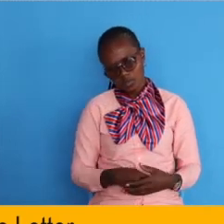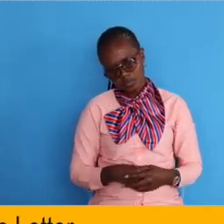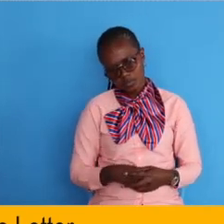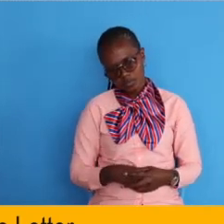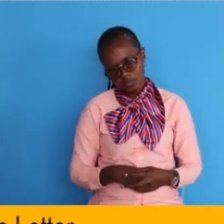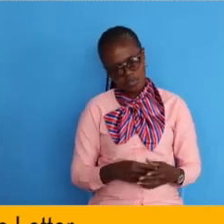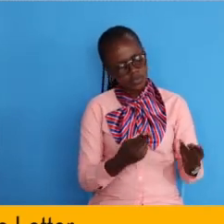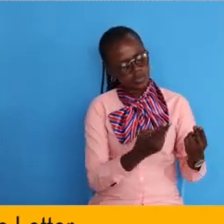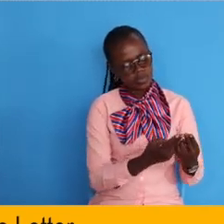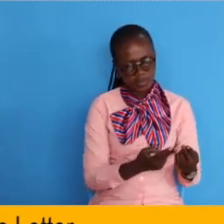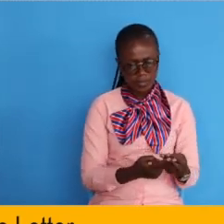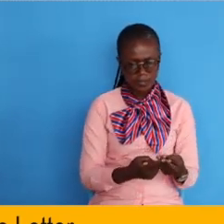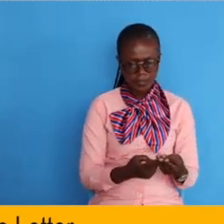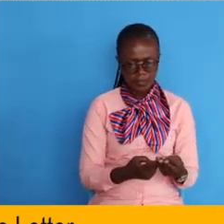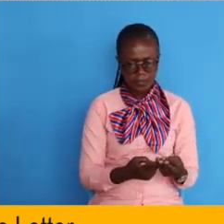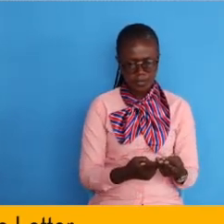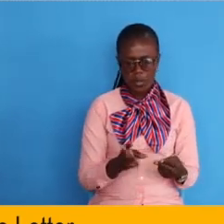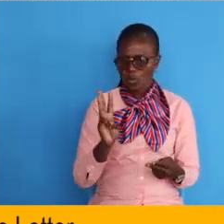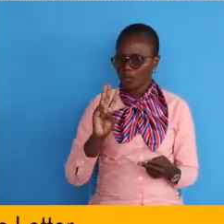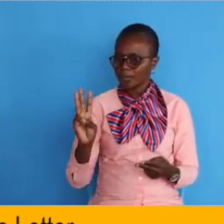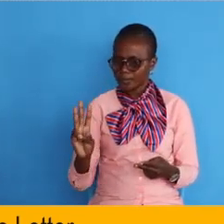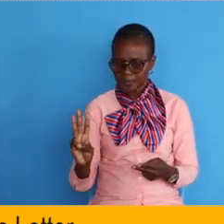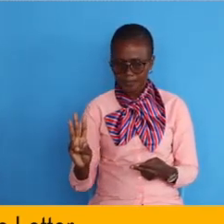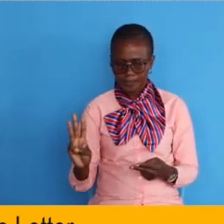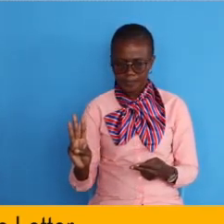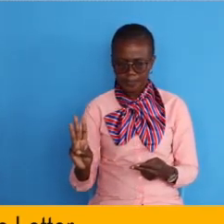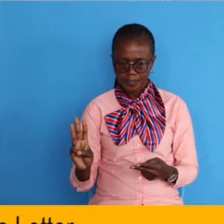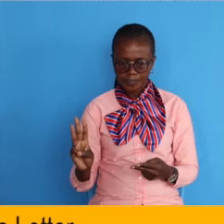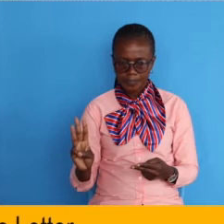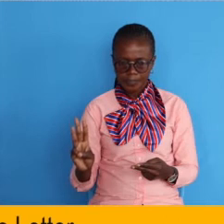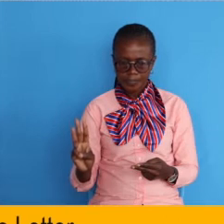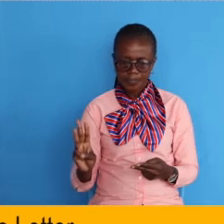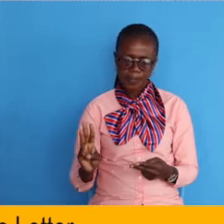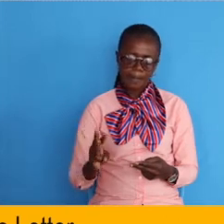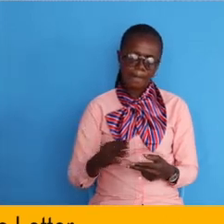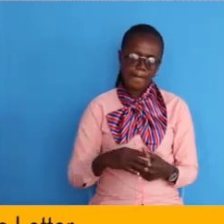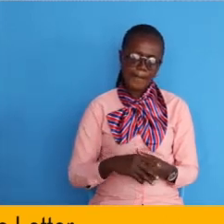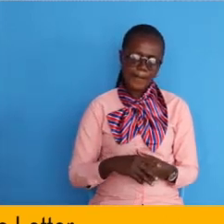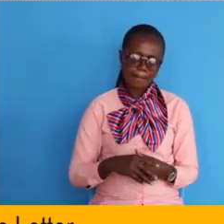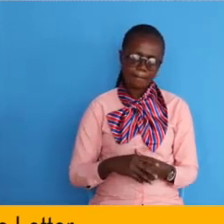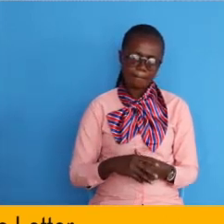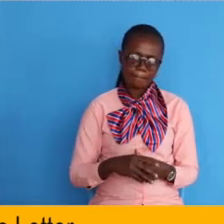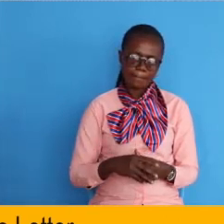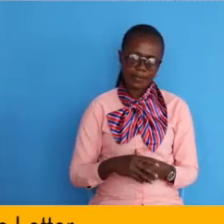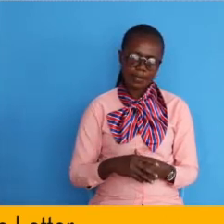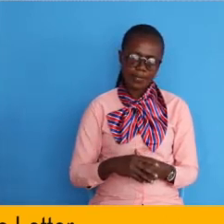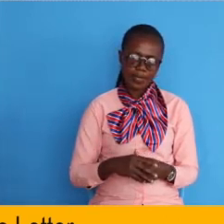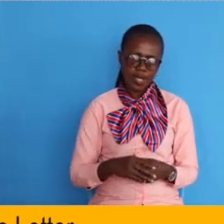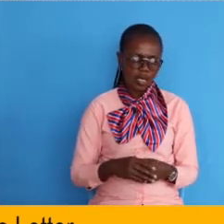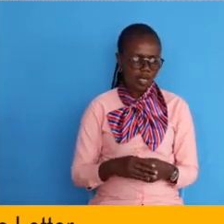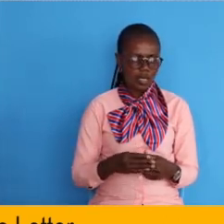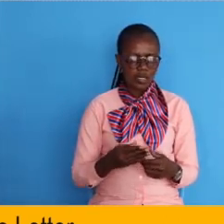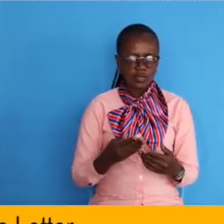Are they similar? In which ways? There it reads Serengeti Forest View